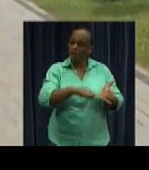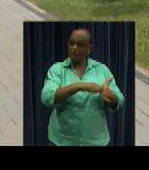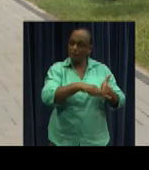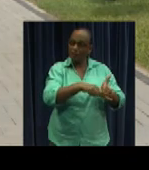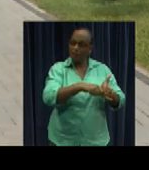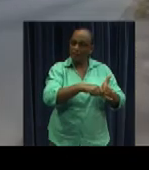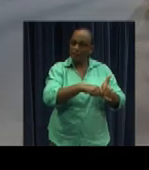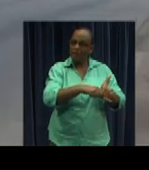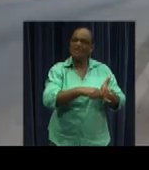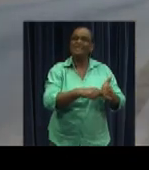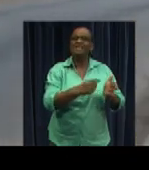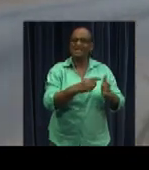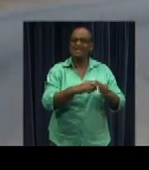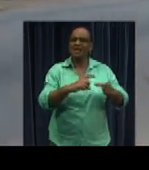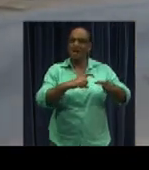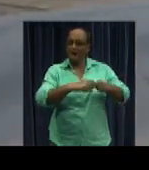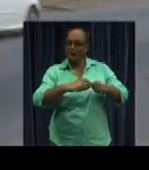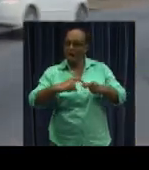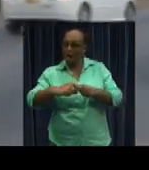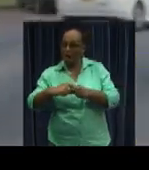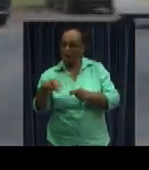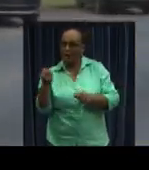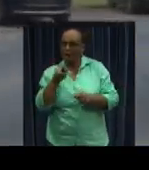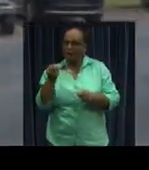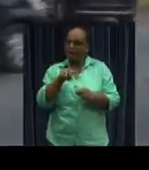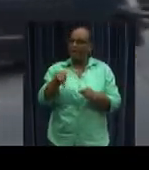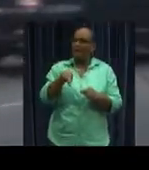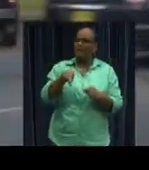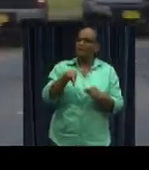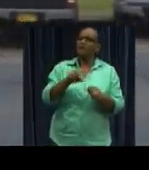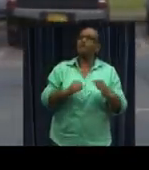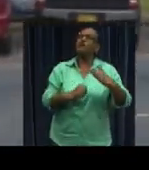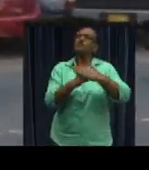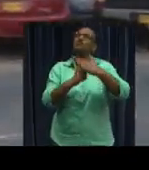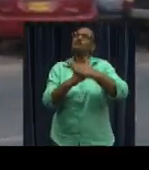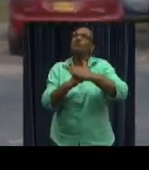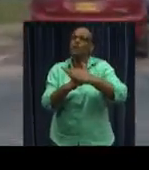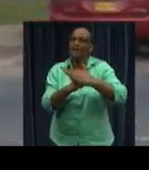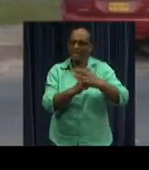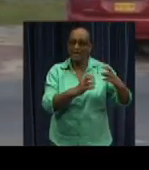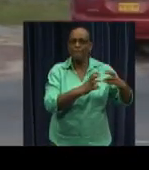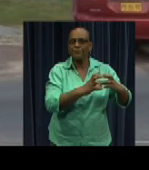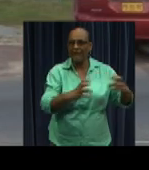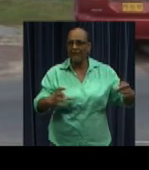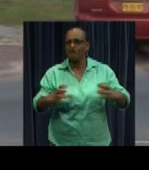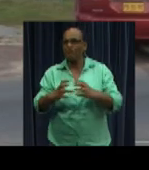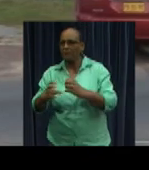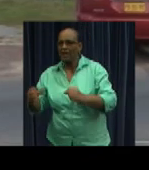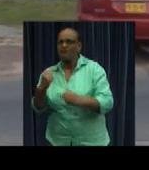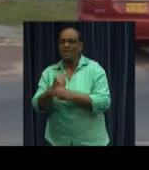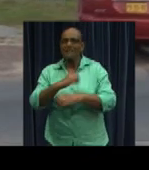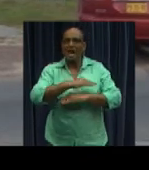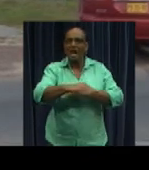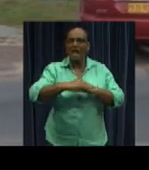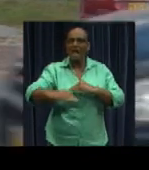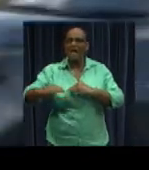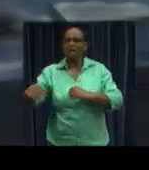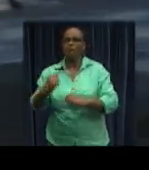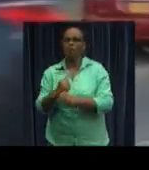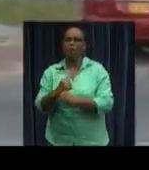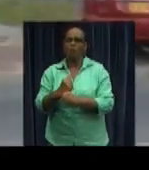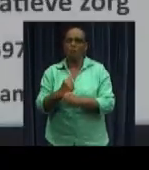or relieving pain or discomfort in the final phase of life. It is usually used for people who